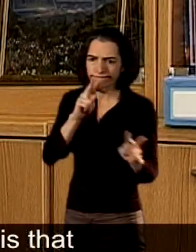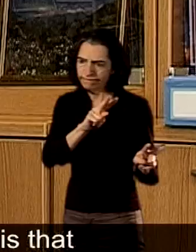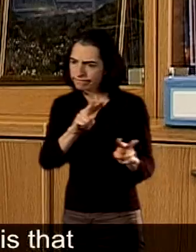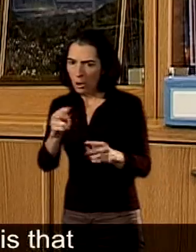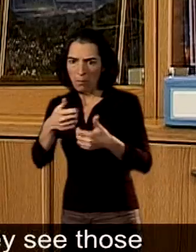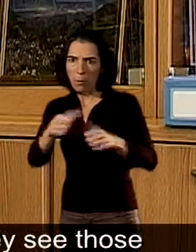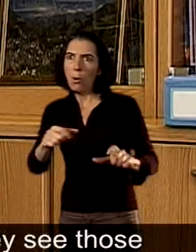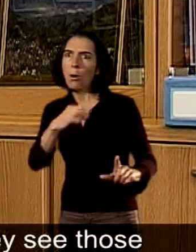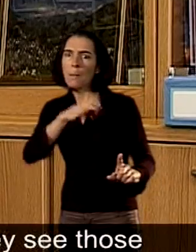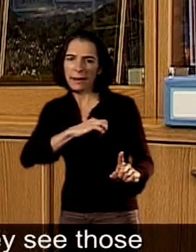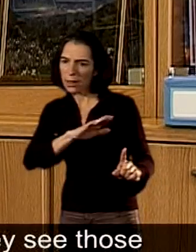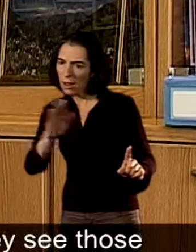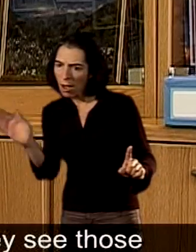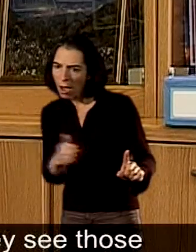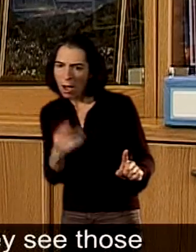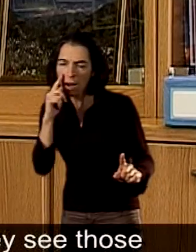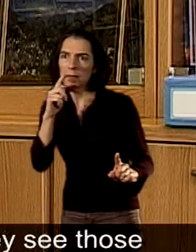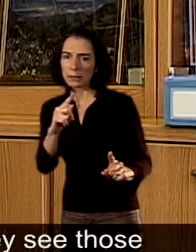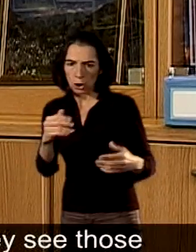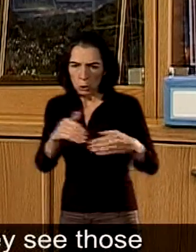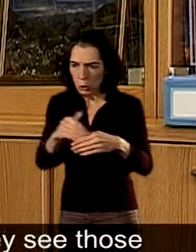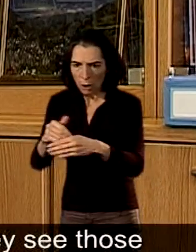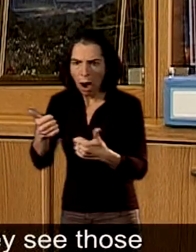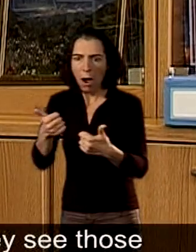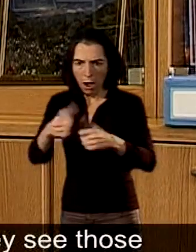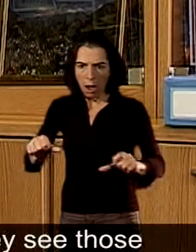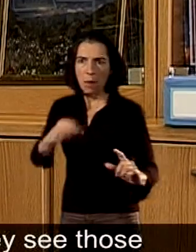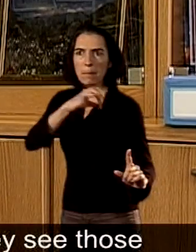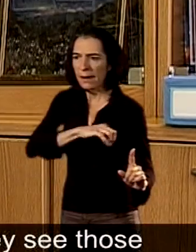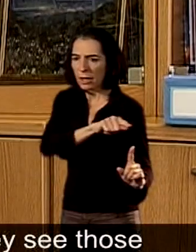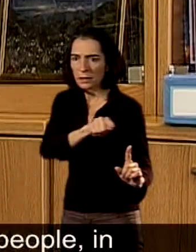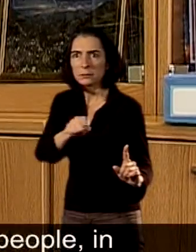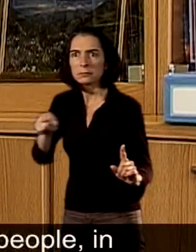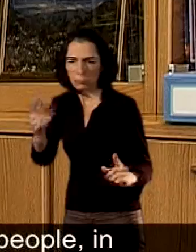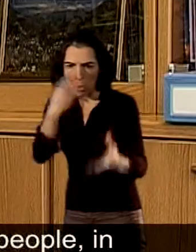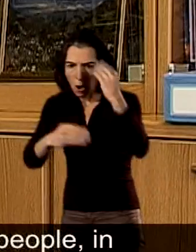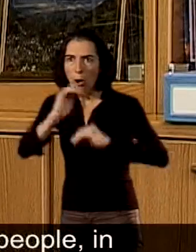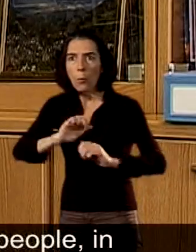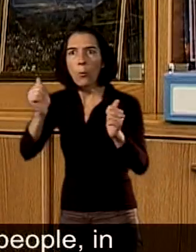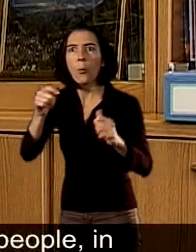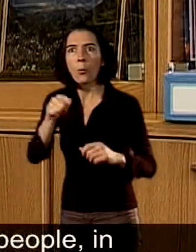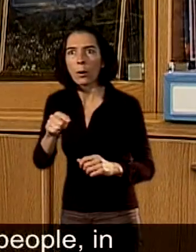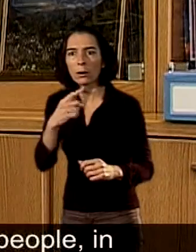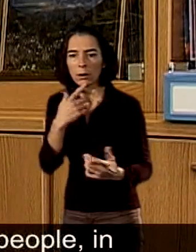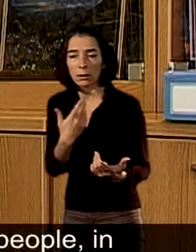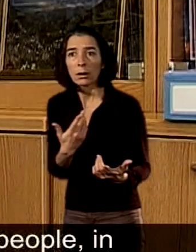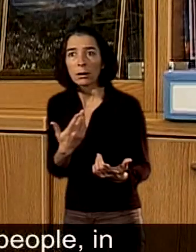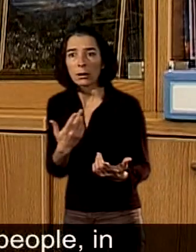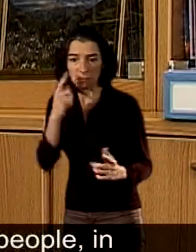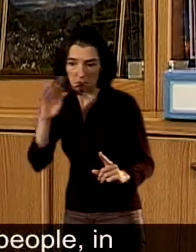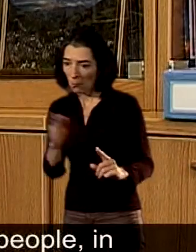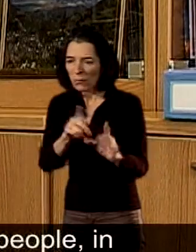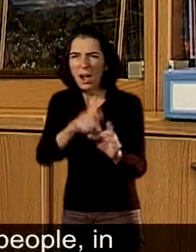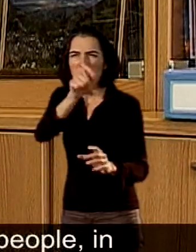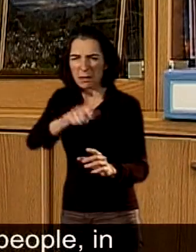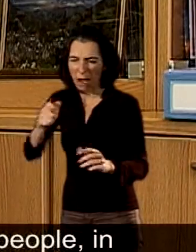of inclusion for all the young people in the school. They see those approaches benefiting every young person's learning and making all the young people